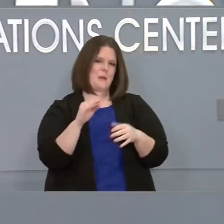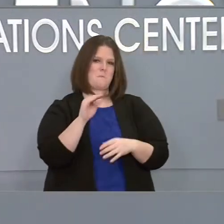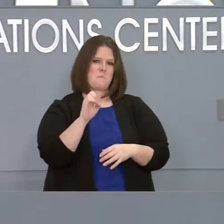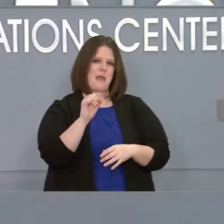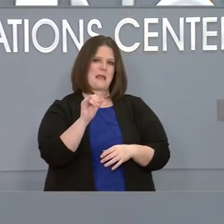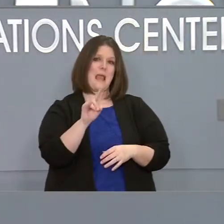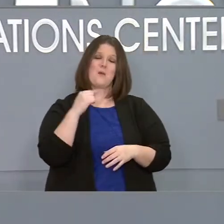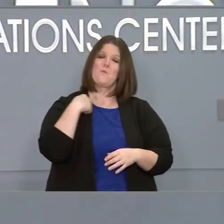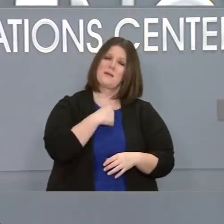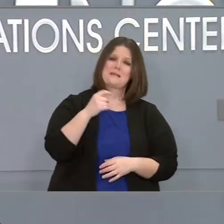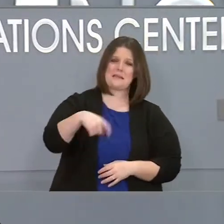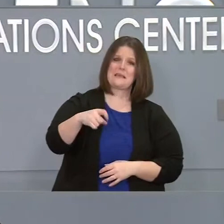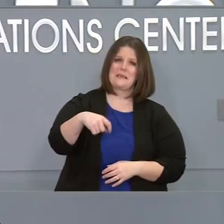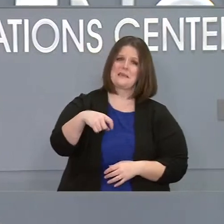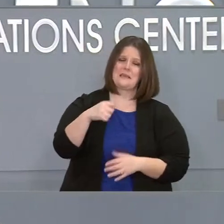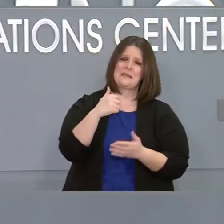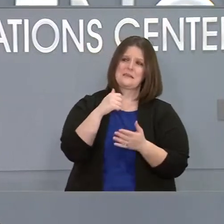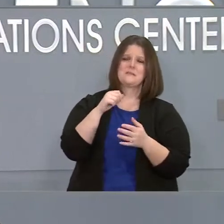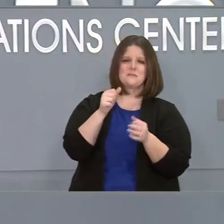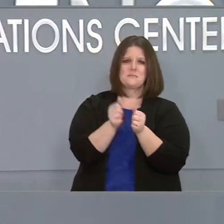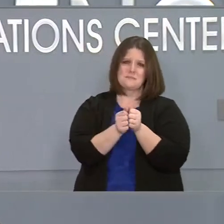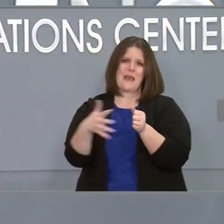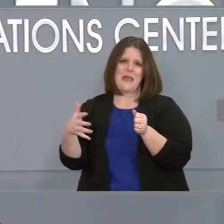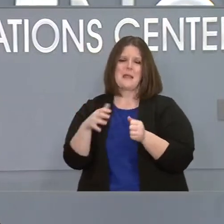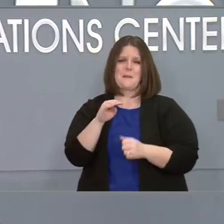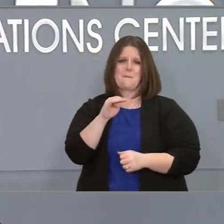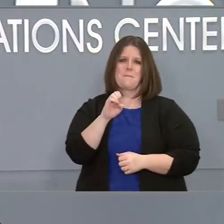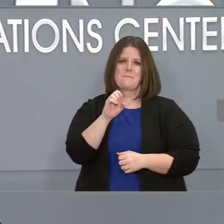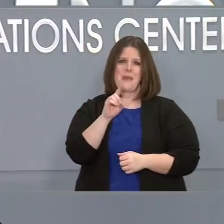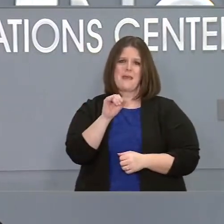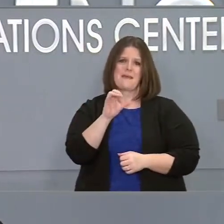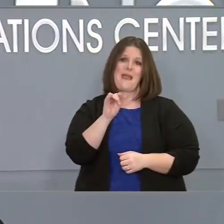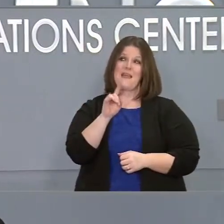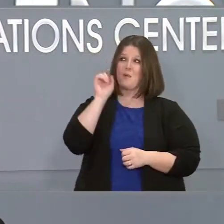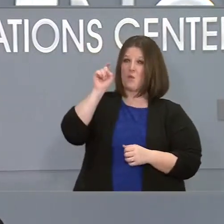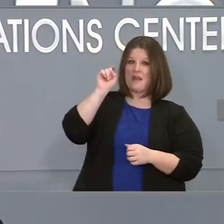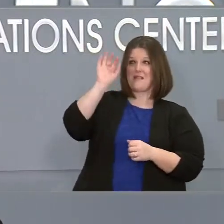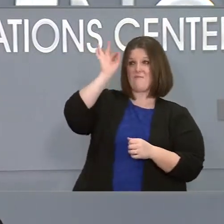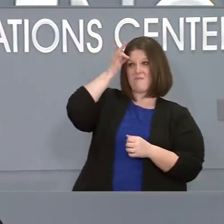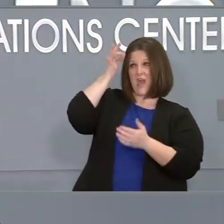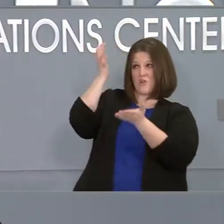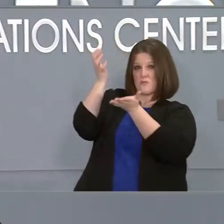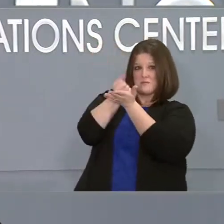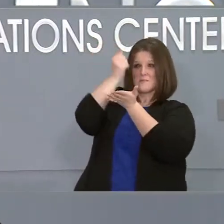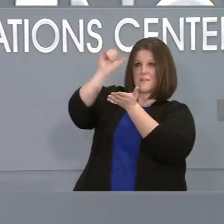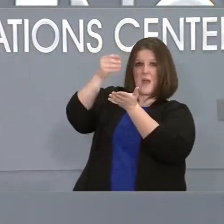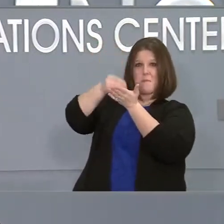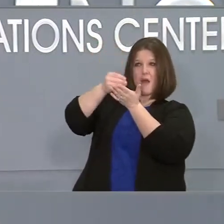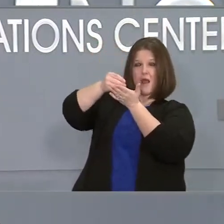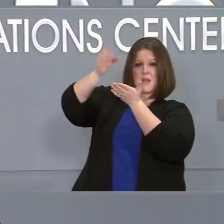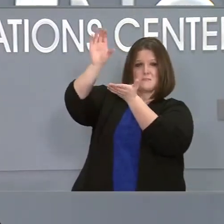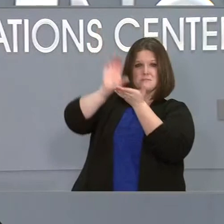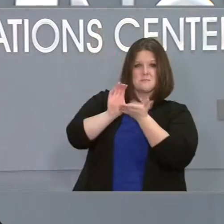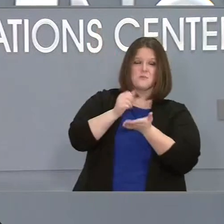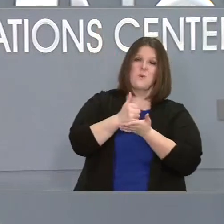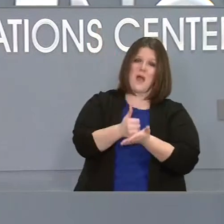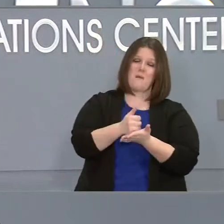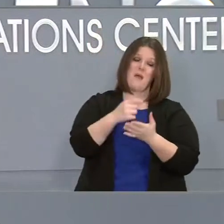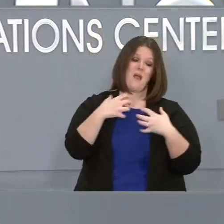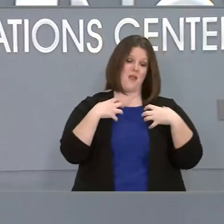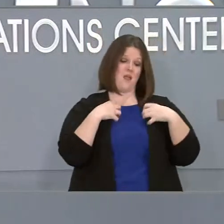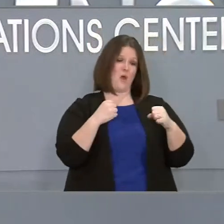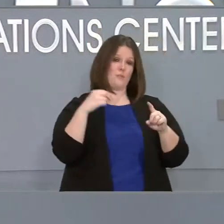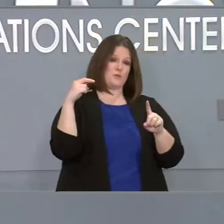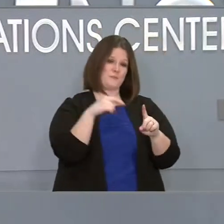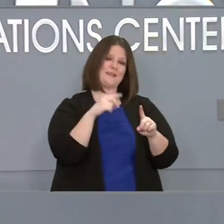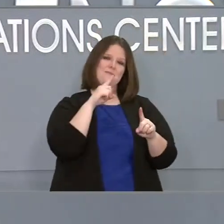to recover from COVID. We need to not only bring those dollars here to help from a health perspective, it's an economic issue. Okay,